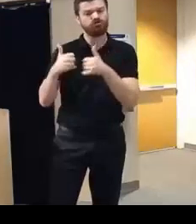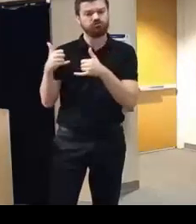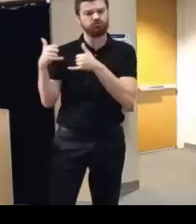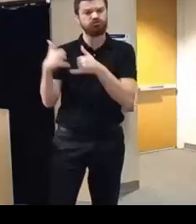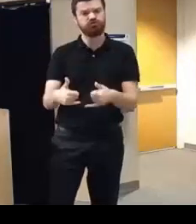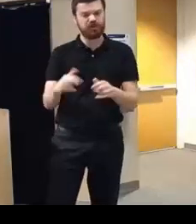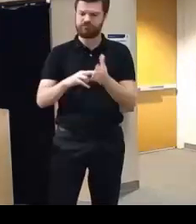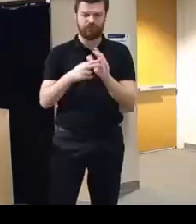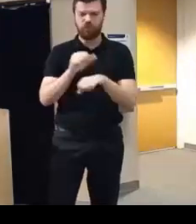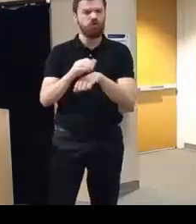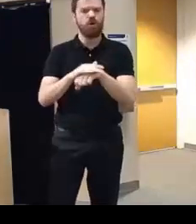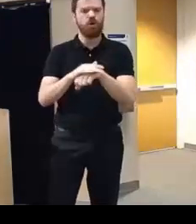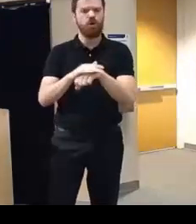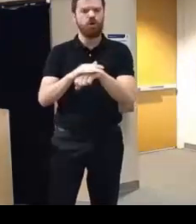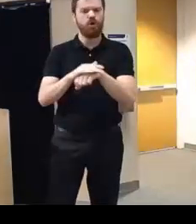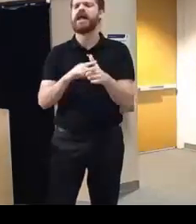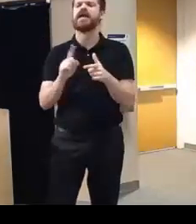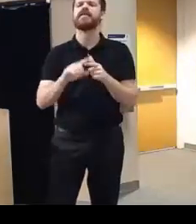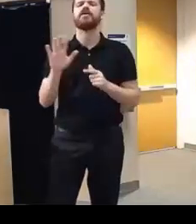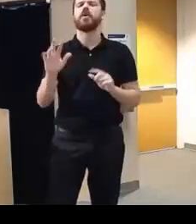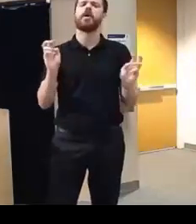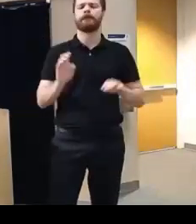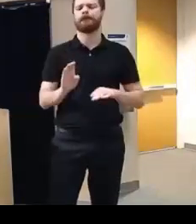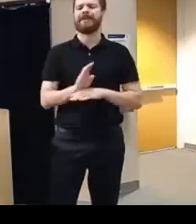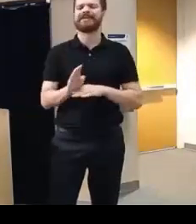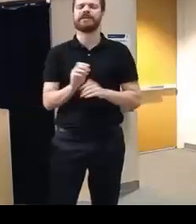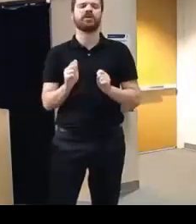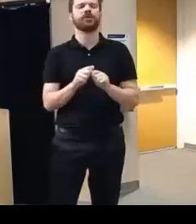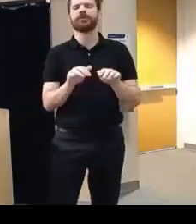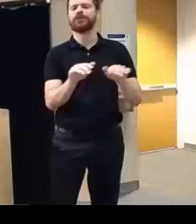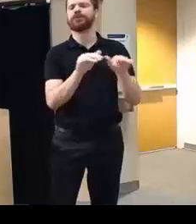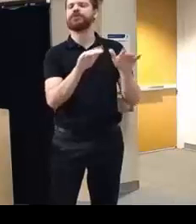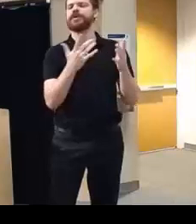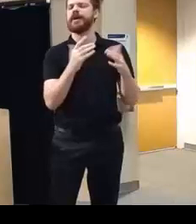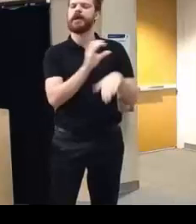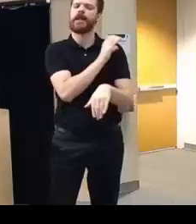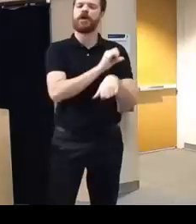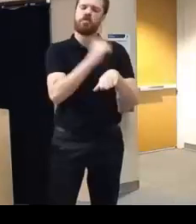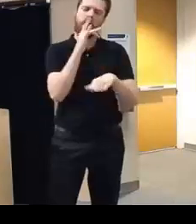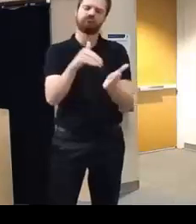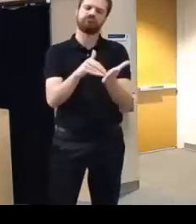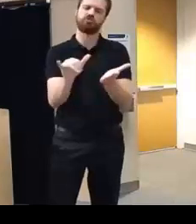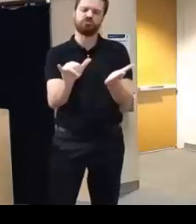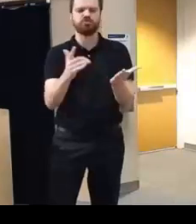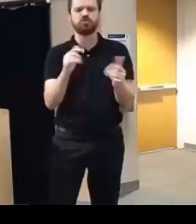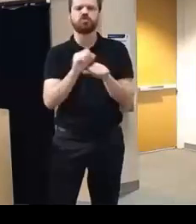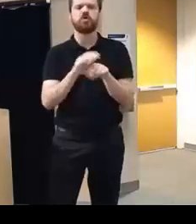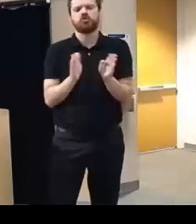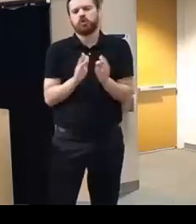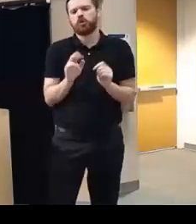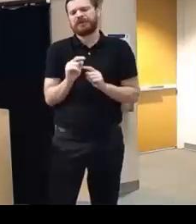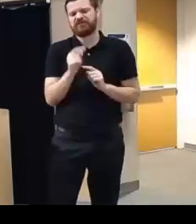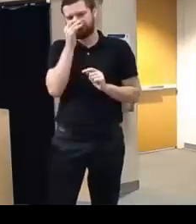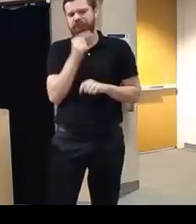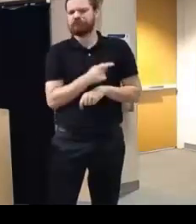you'll be working on your research. And then just to keep your fingers busy with, doing a little bit of clinical work, since you're a physician, why don't you work on this little unit we got down the